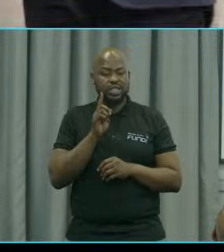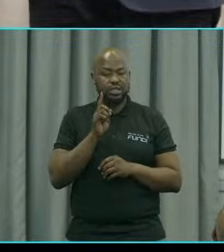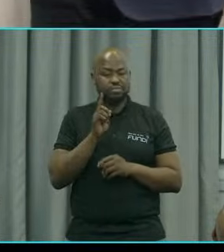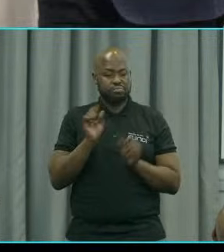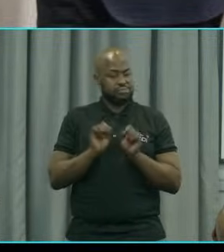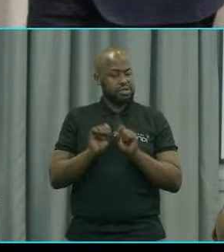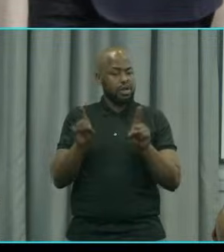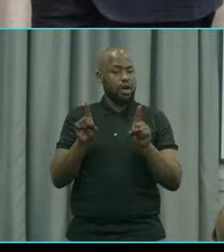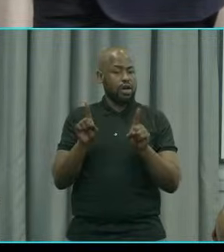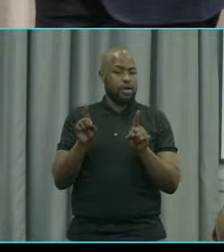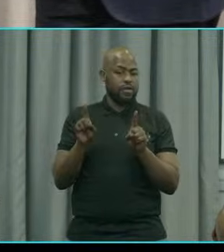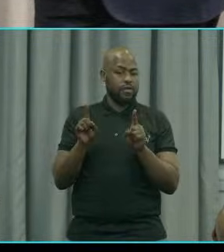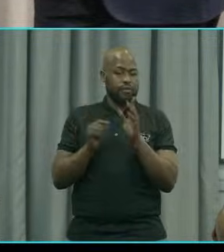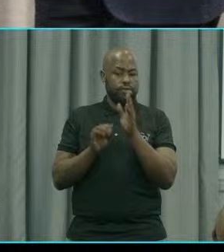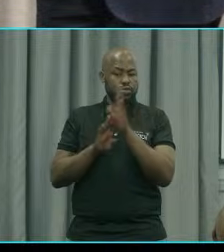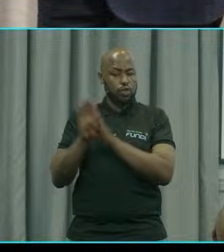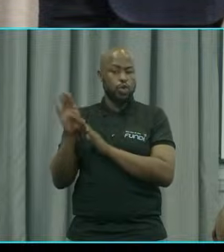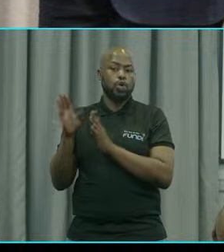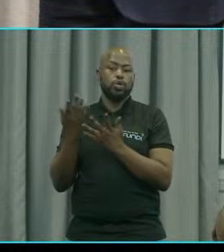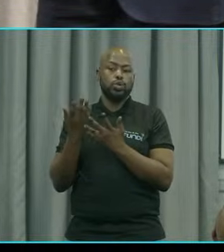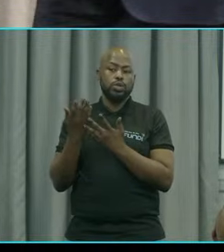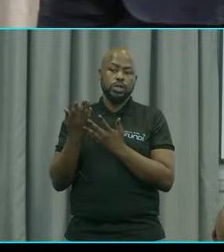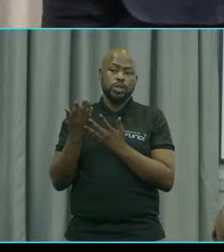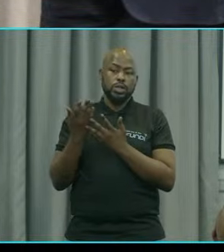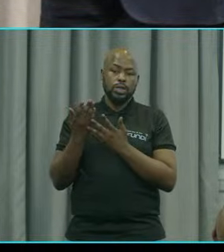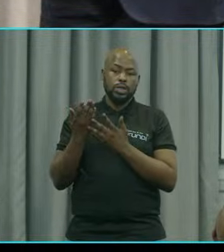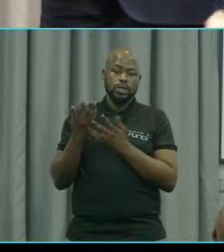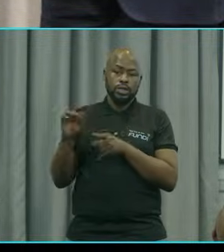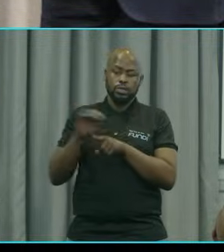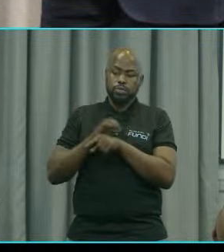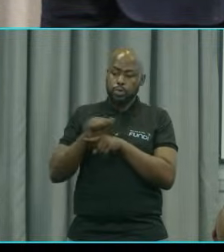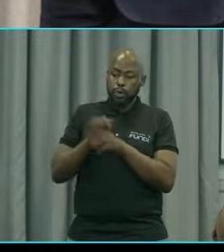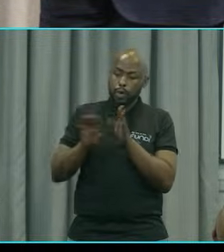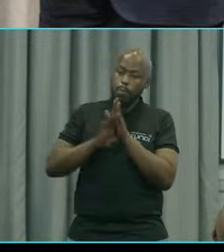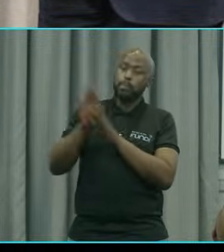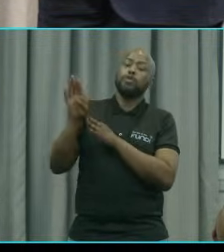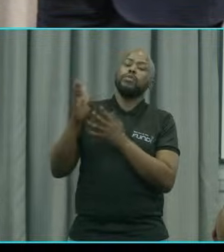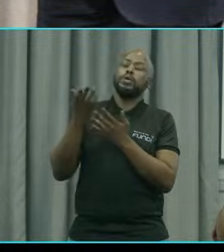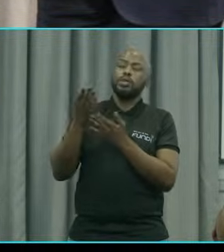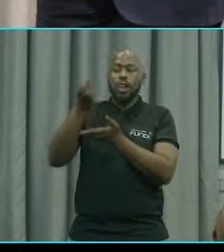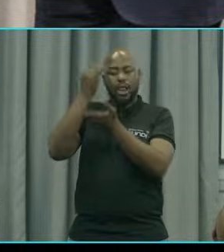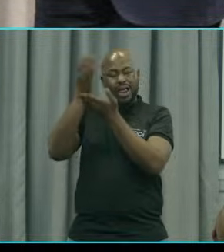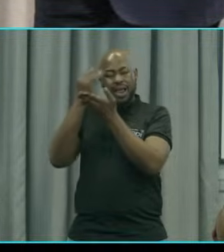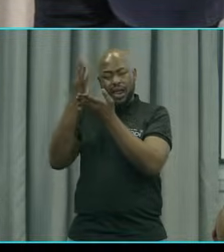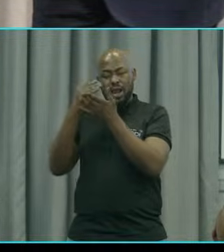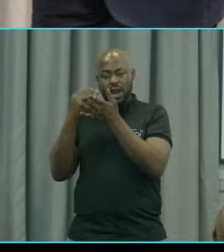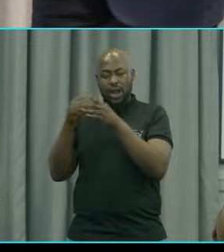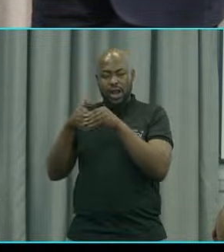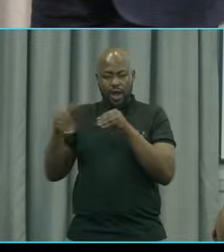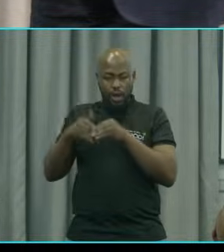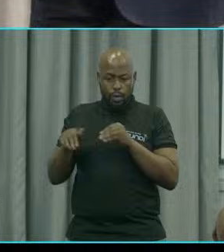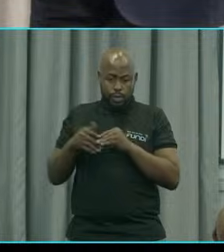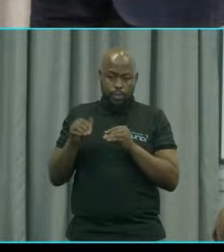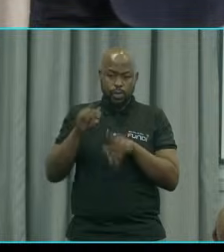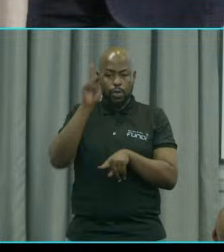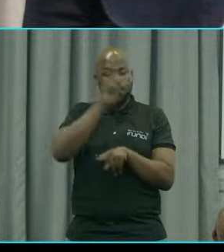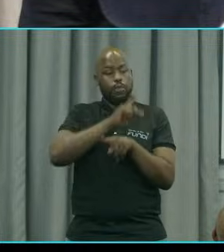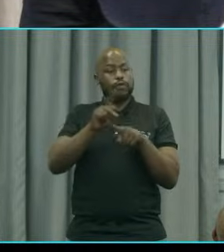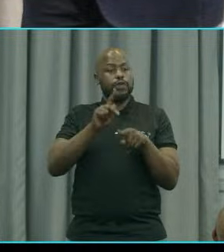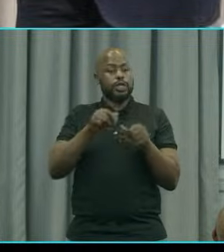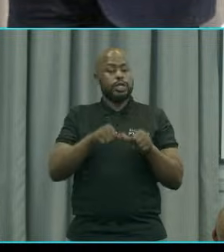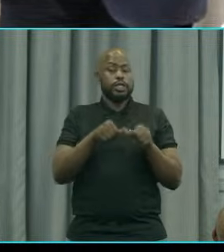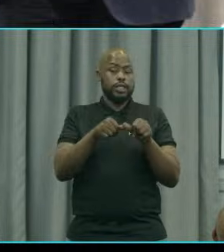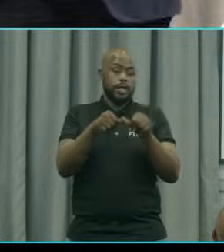growth, and classroom practice improvements, learner outcomes, and professional development